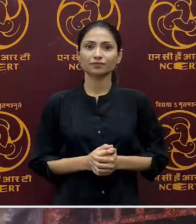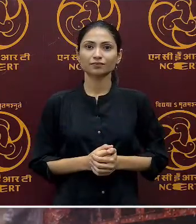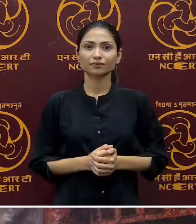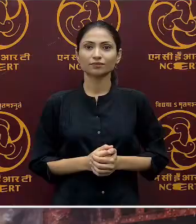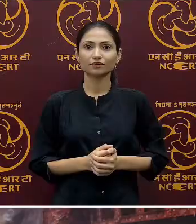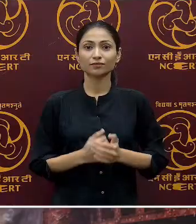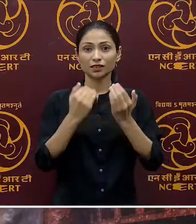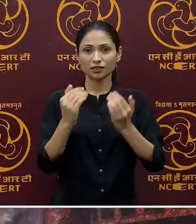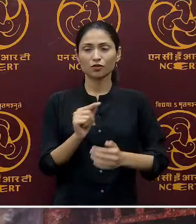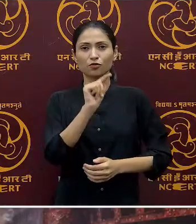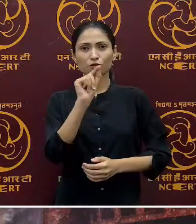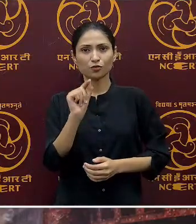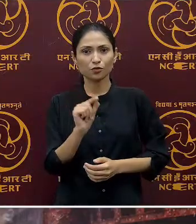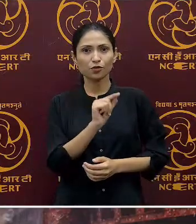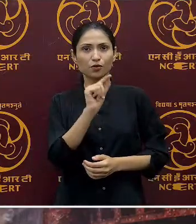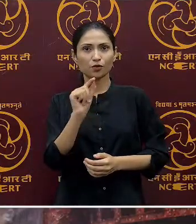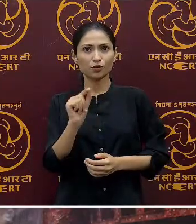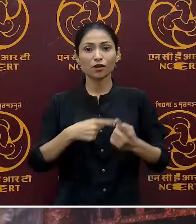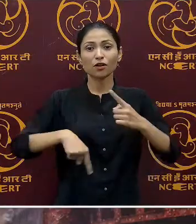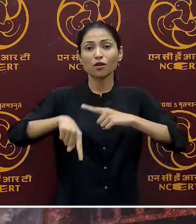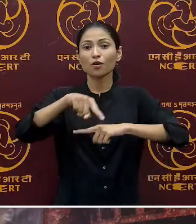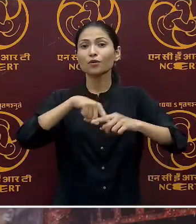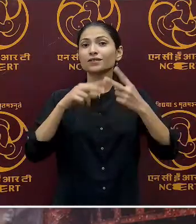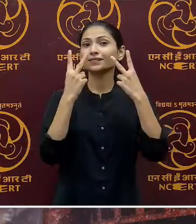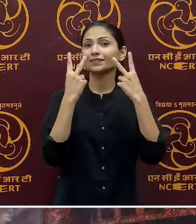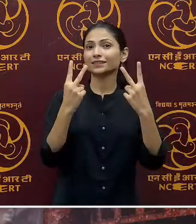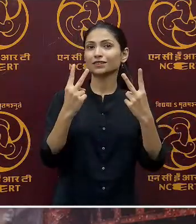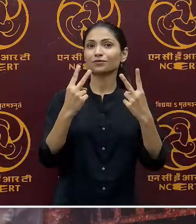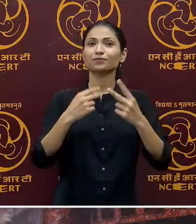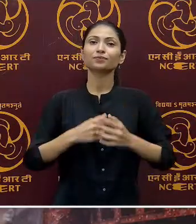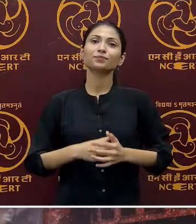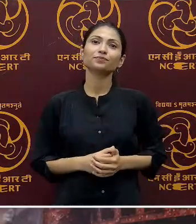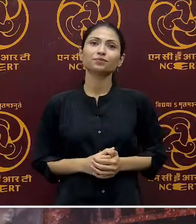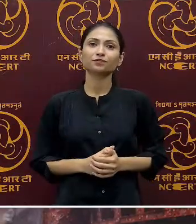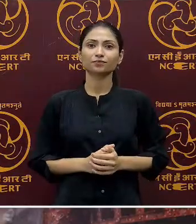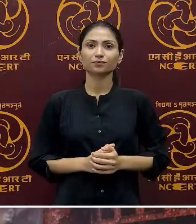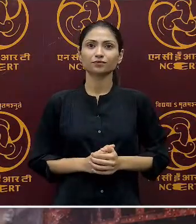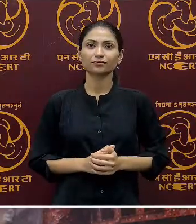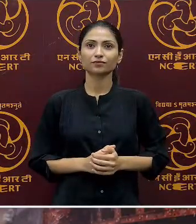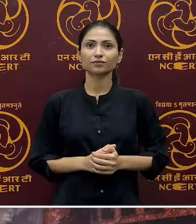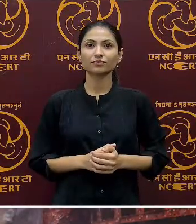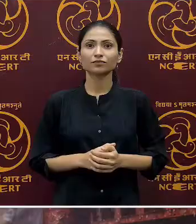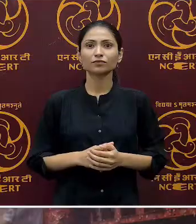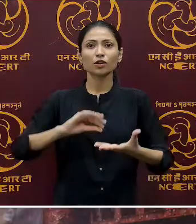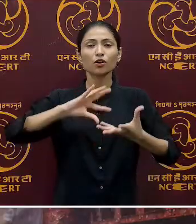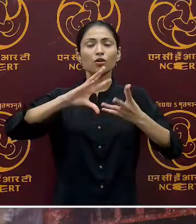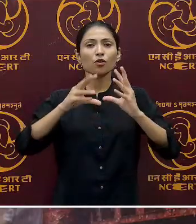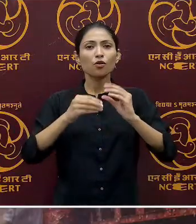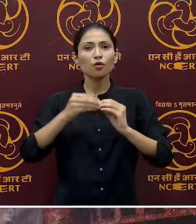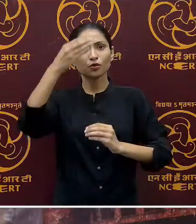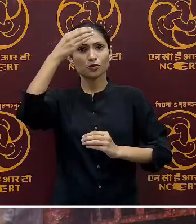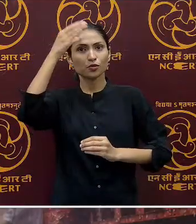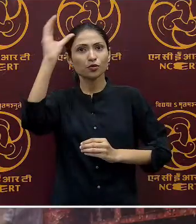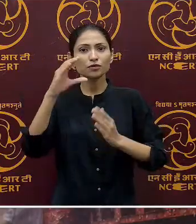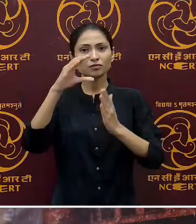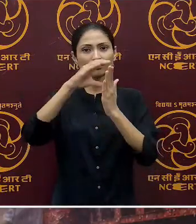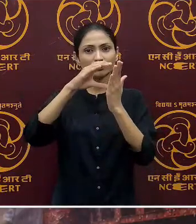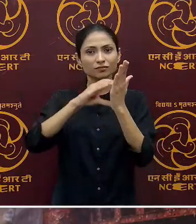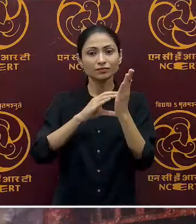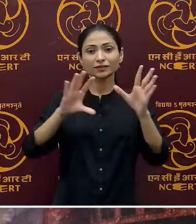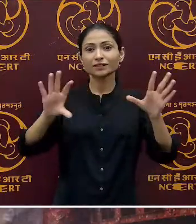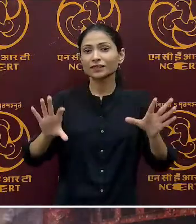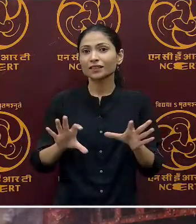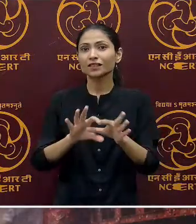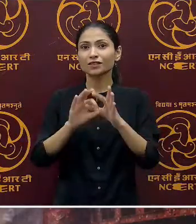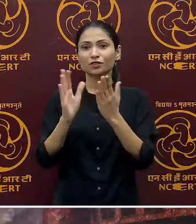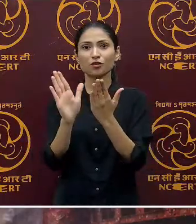loading. Now, you can see that all the content of the textbook from this chapter will